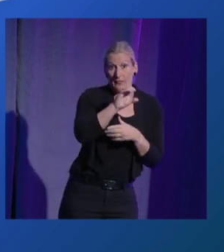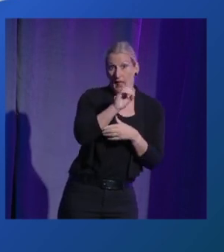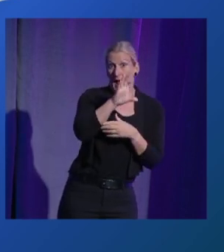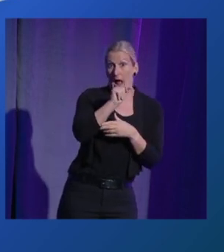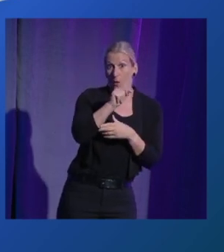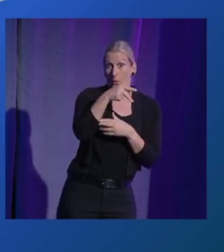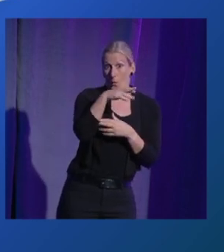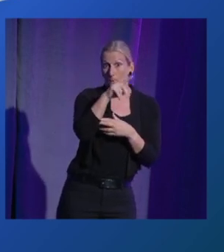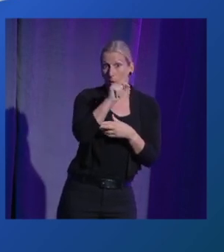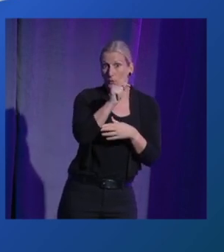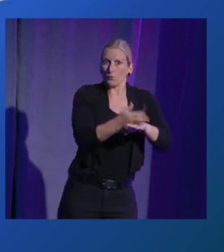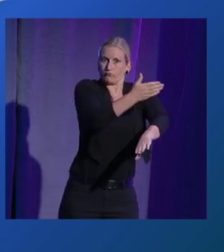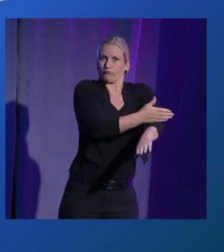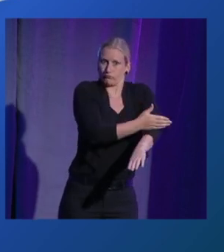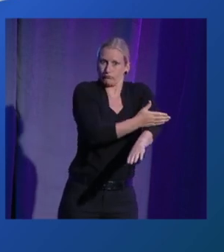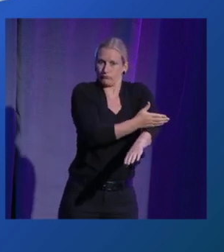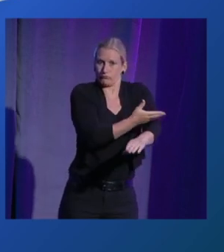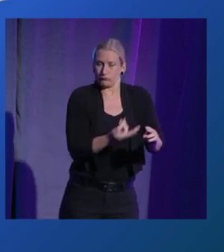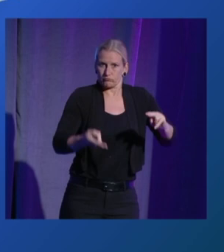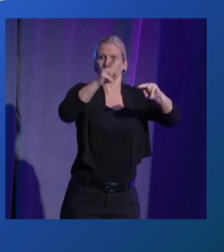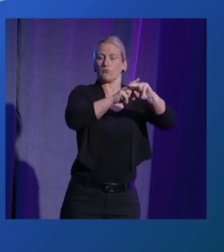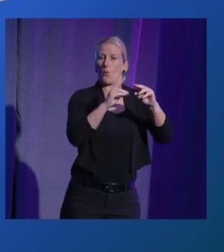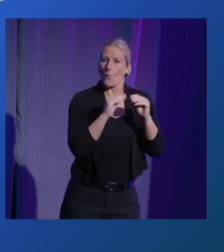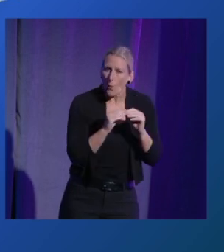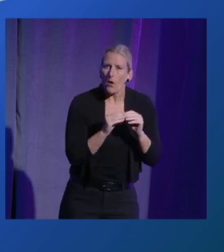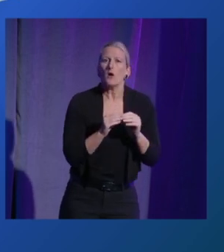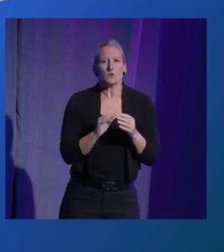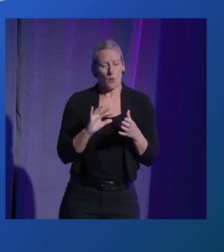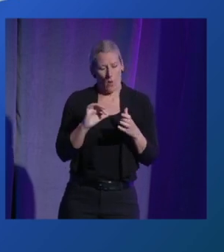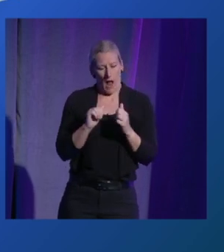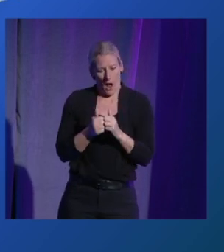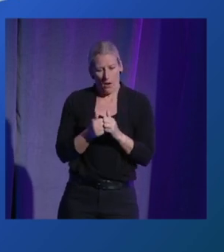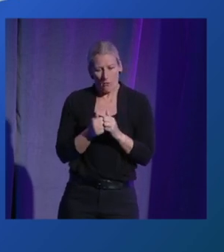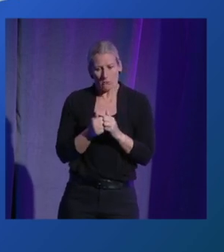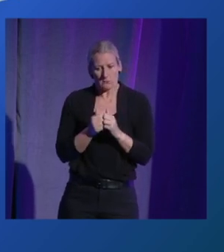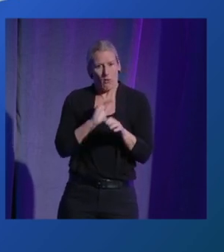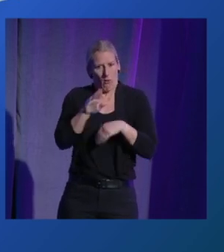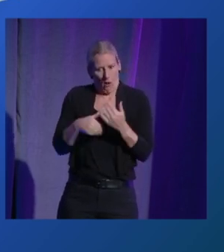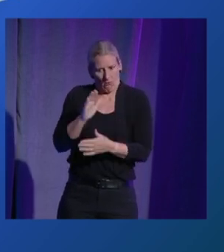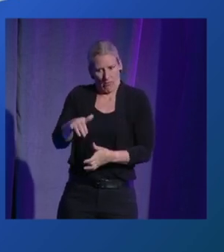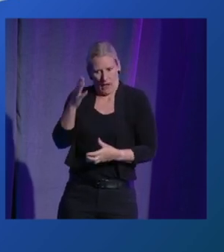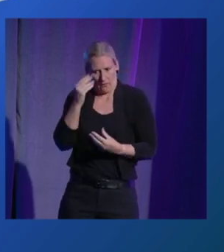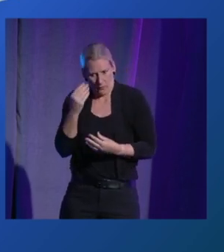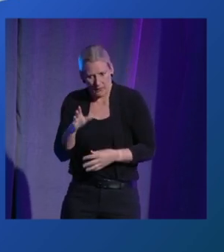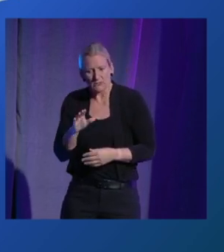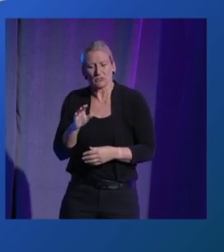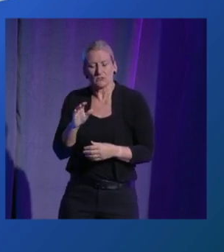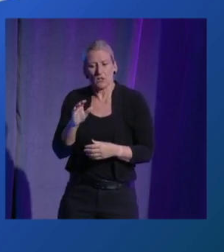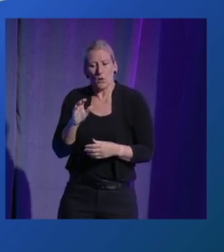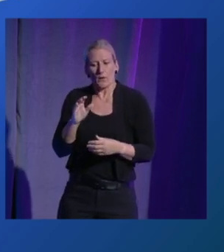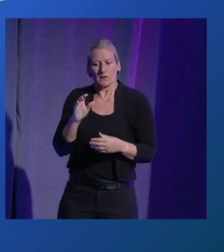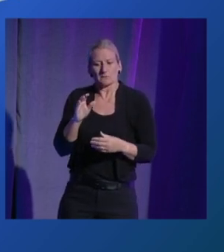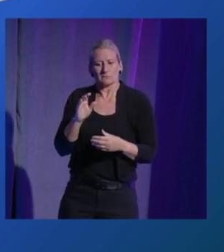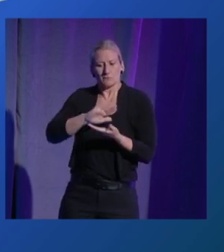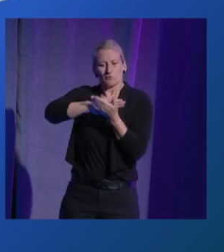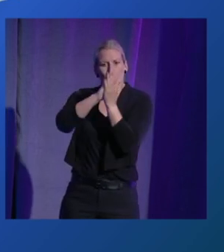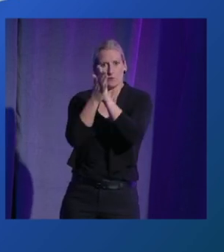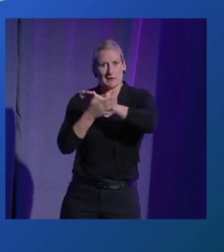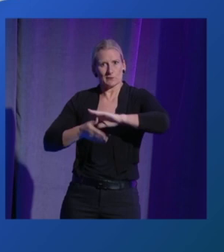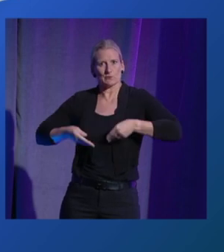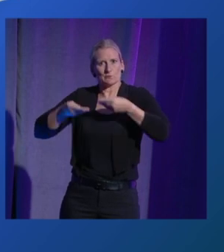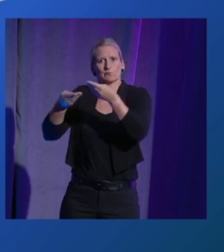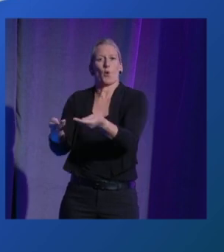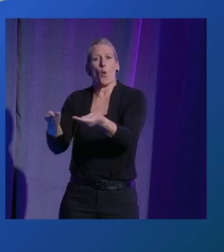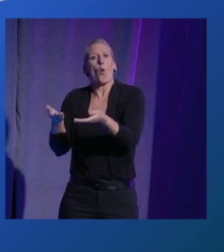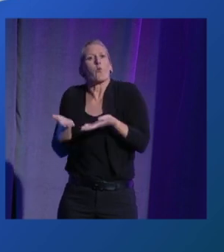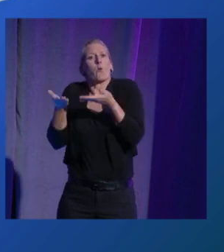data and help turn that from insights into recommendations and solutions for their operation and goai